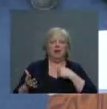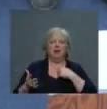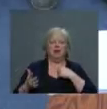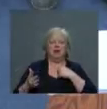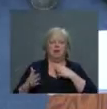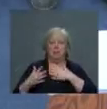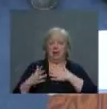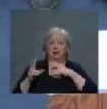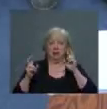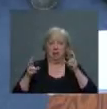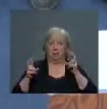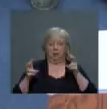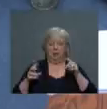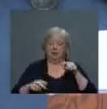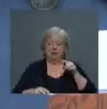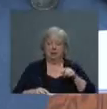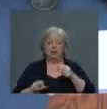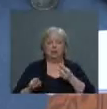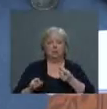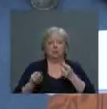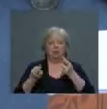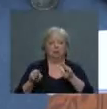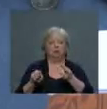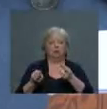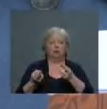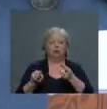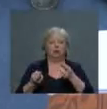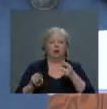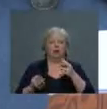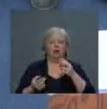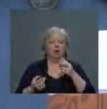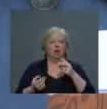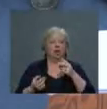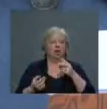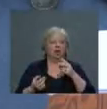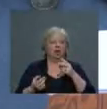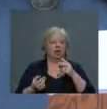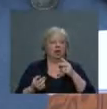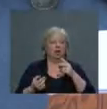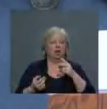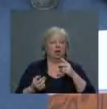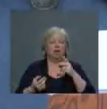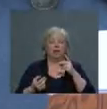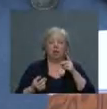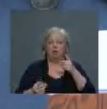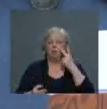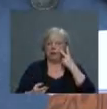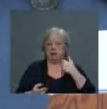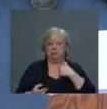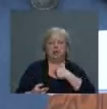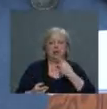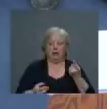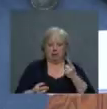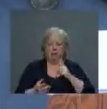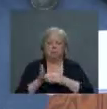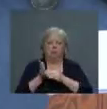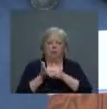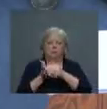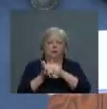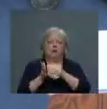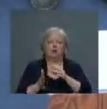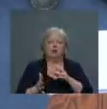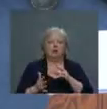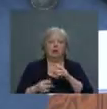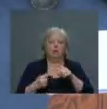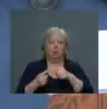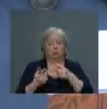this resolution, and that y'all see asked me quite a bit up here, especially when we're talking about trying